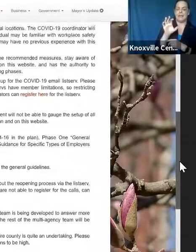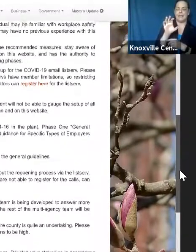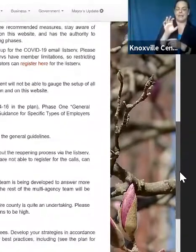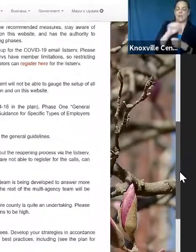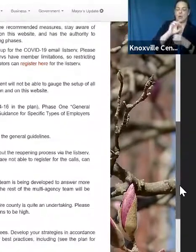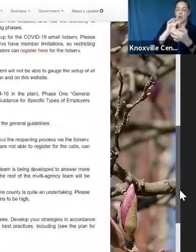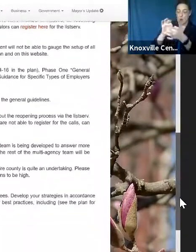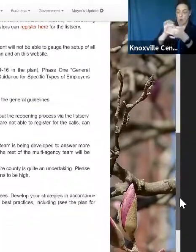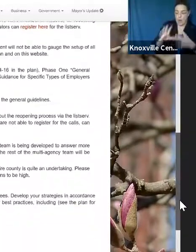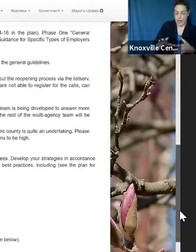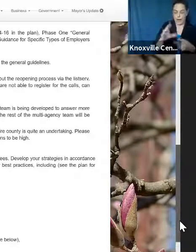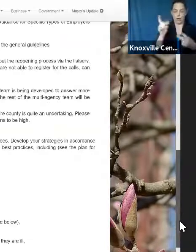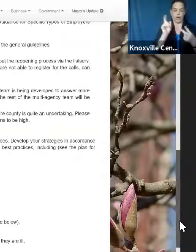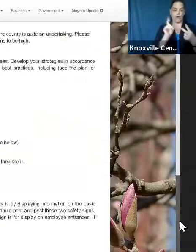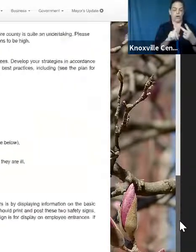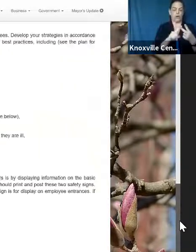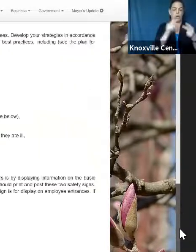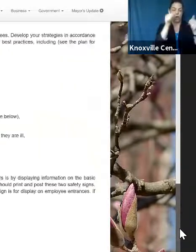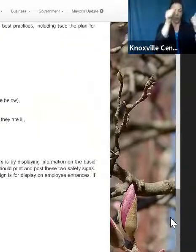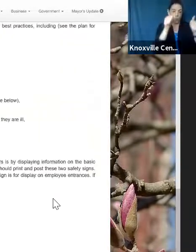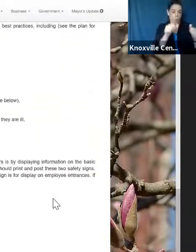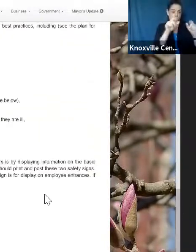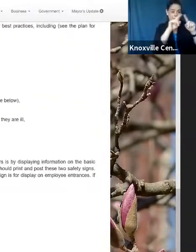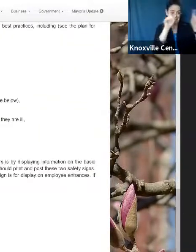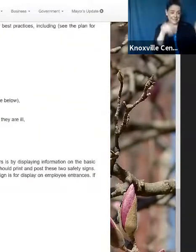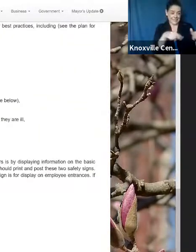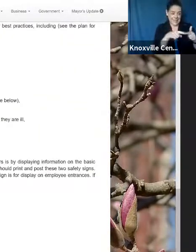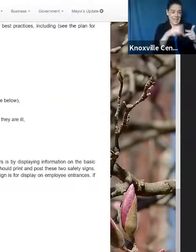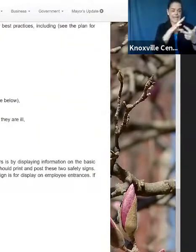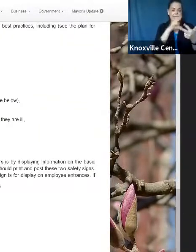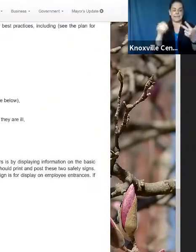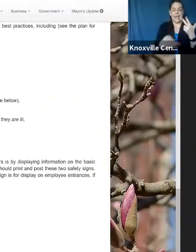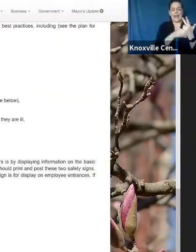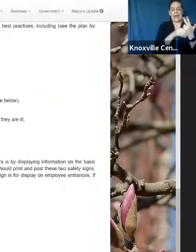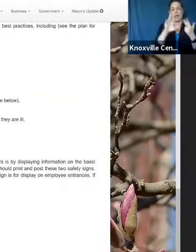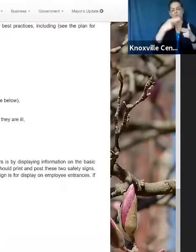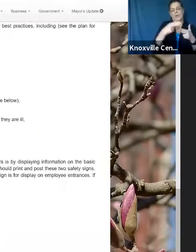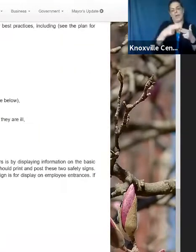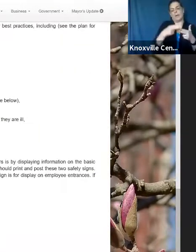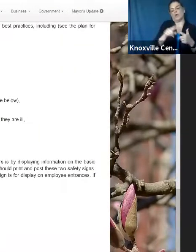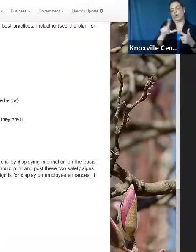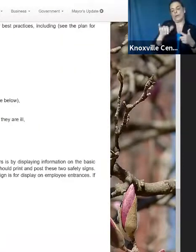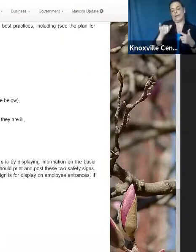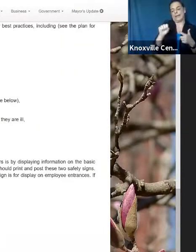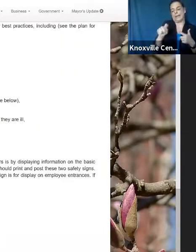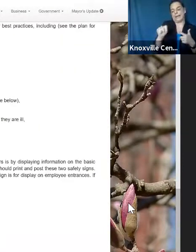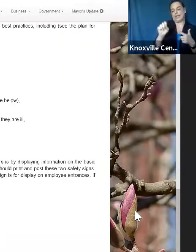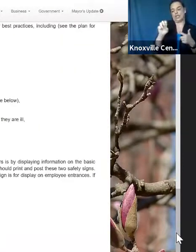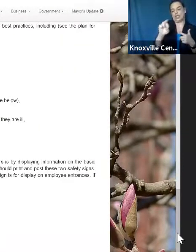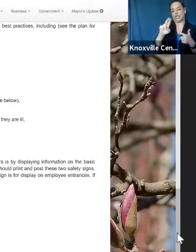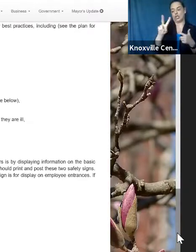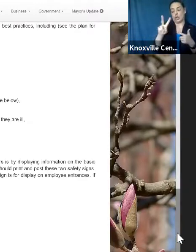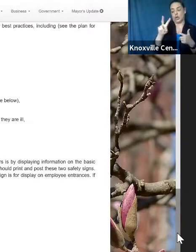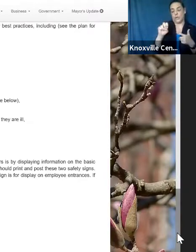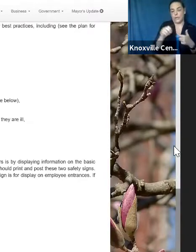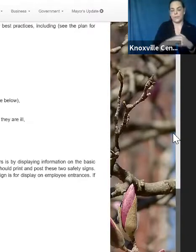speaking to the guidance for the public and their employees. The third blue box.